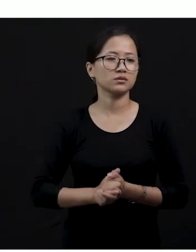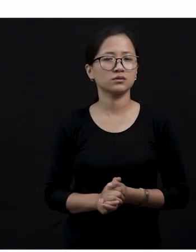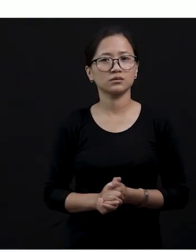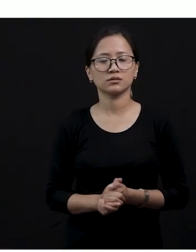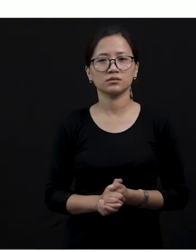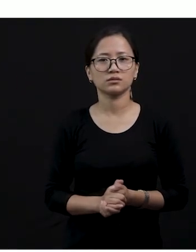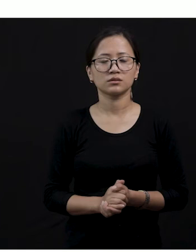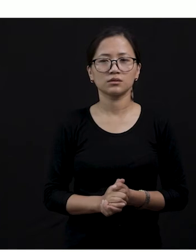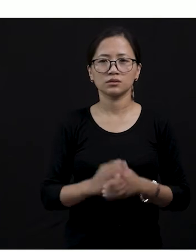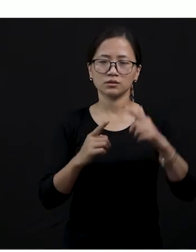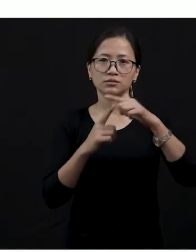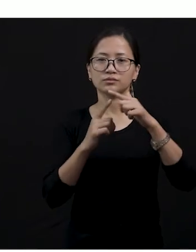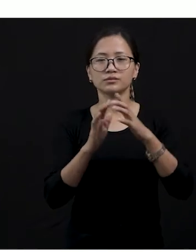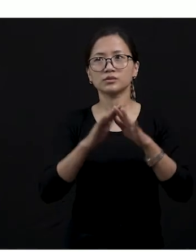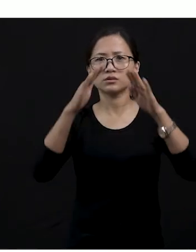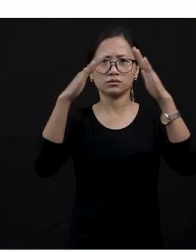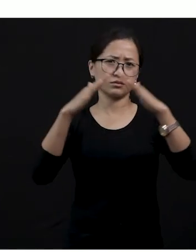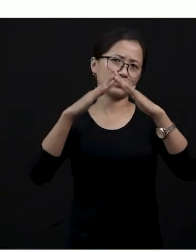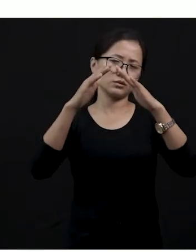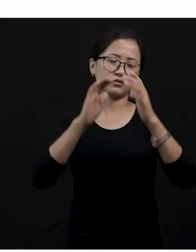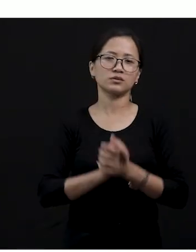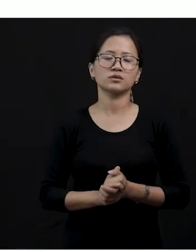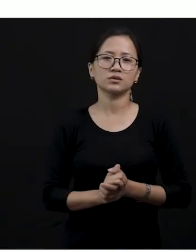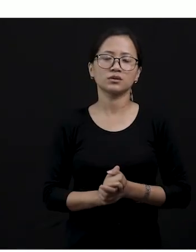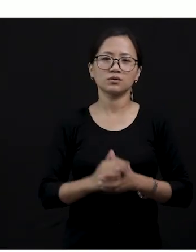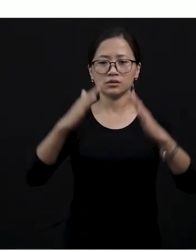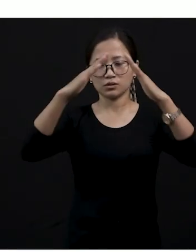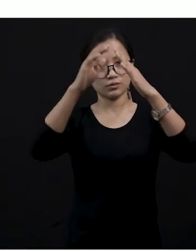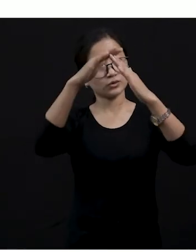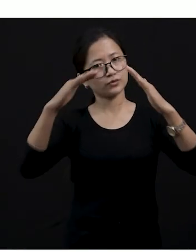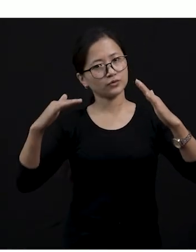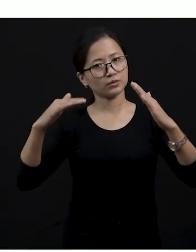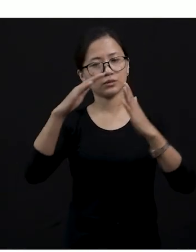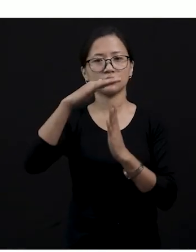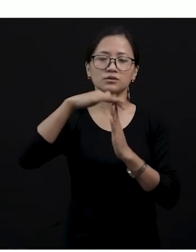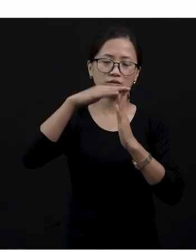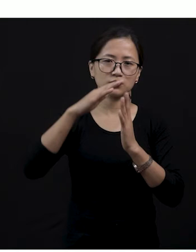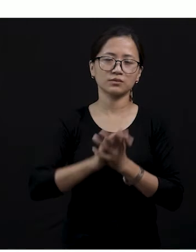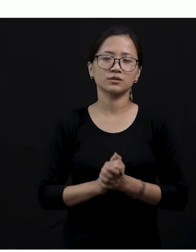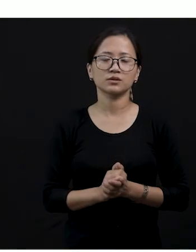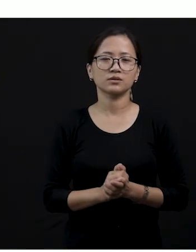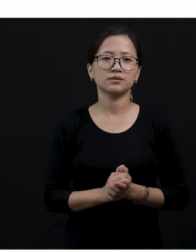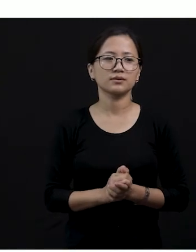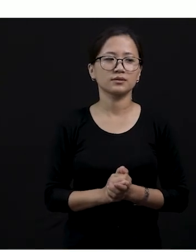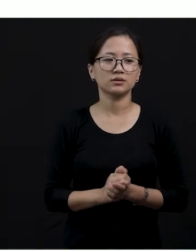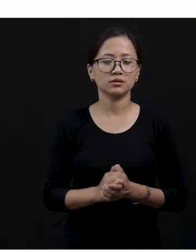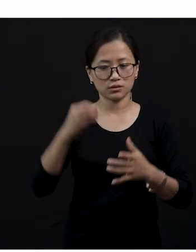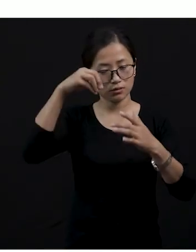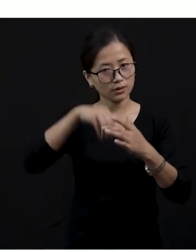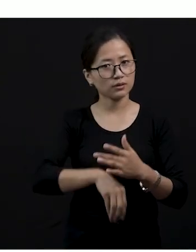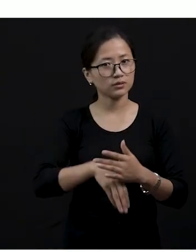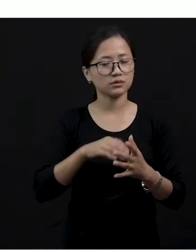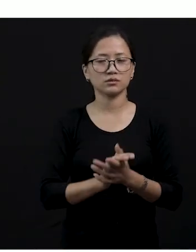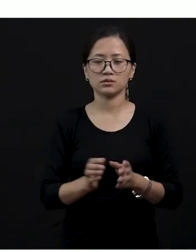ways. There are rooftop harvesting, or you can, like I said, uh, let it enter the